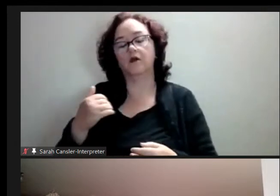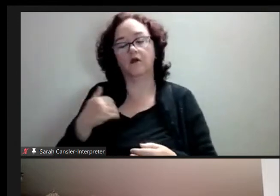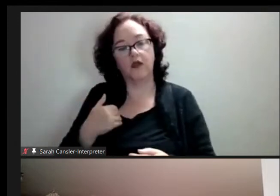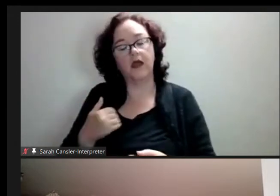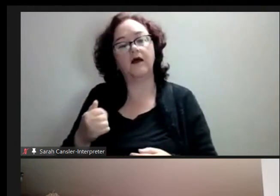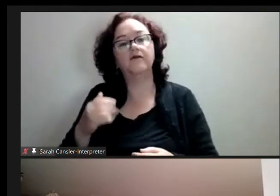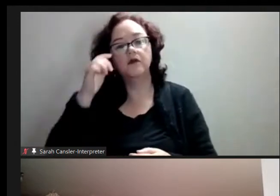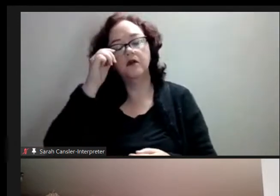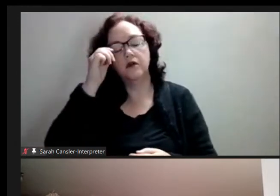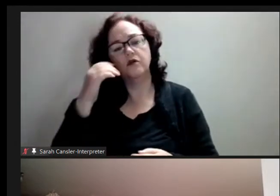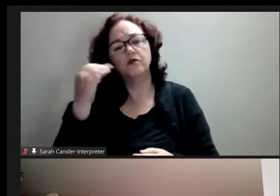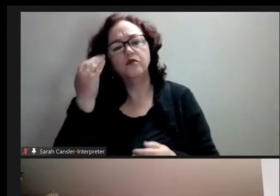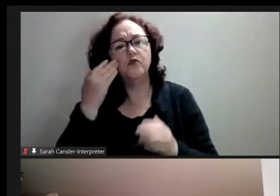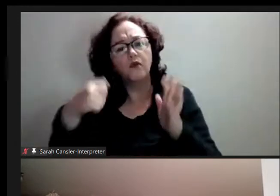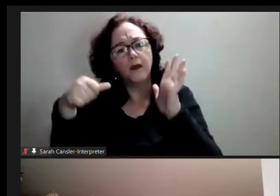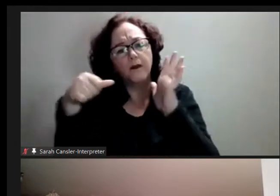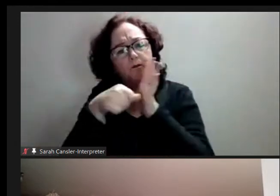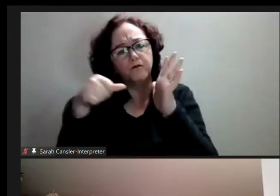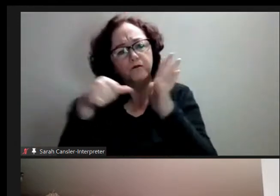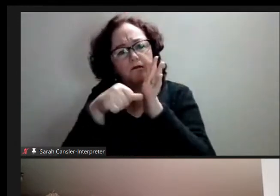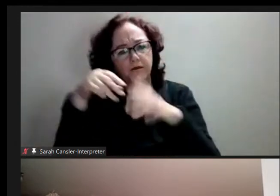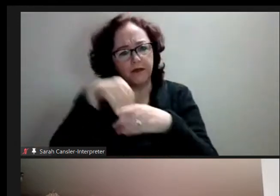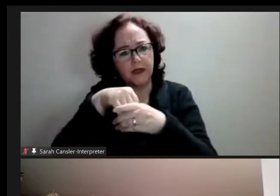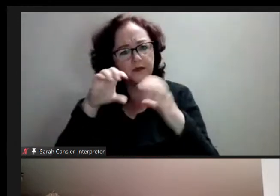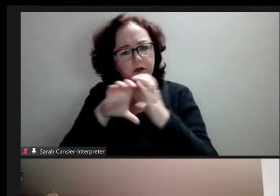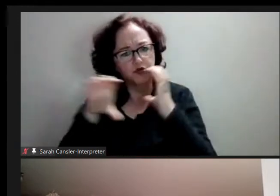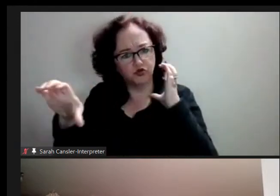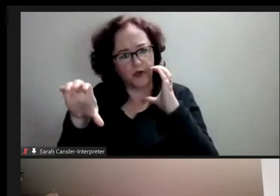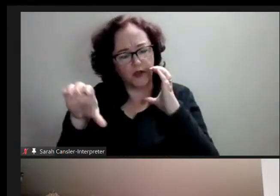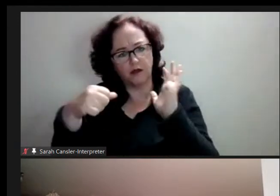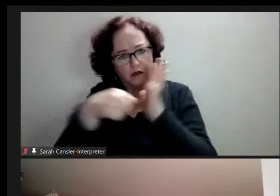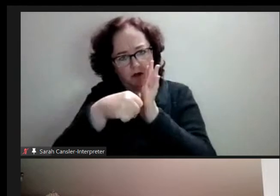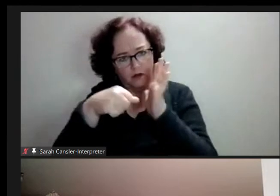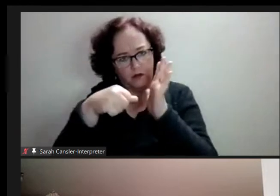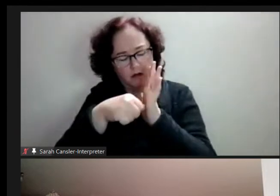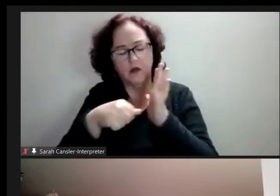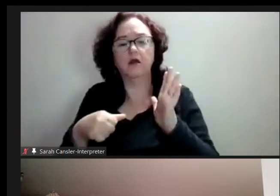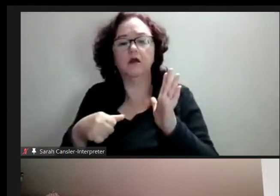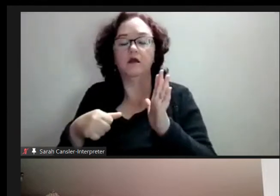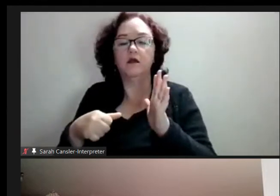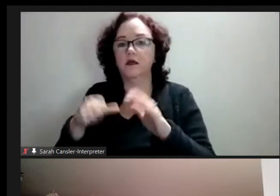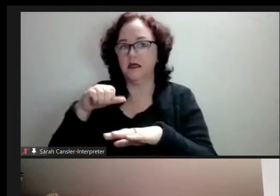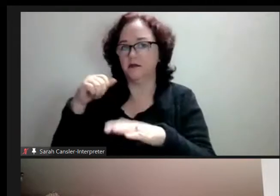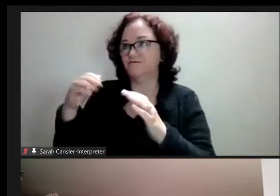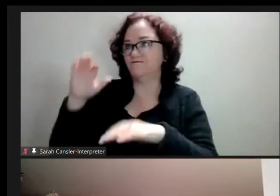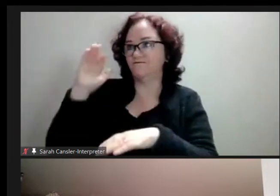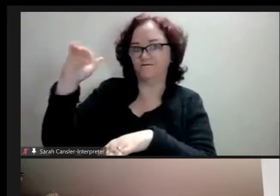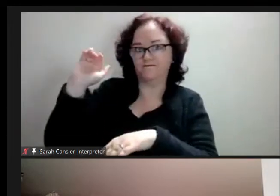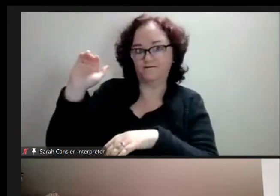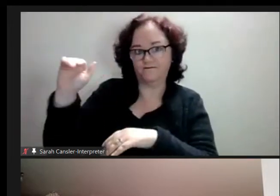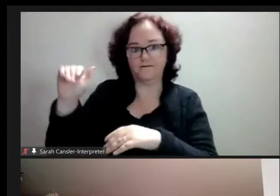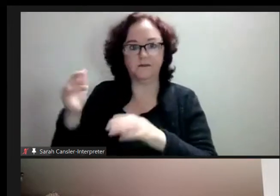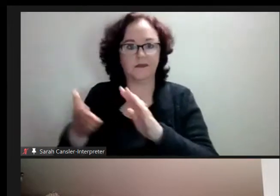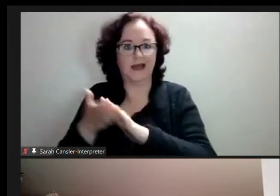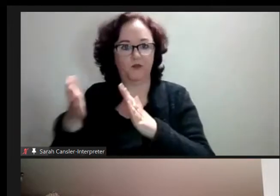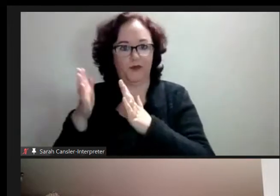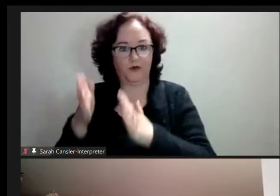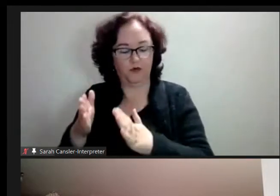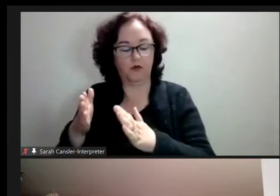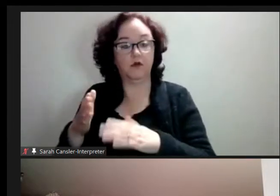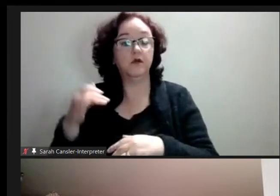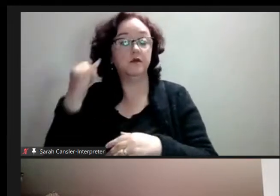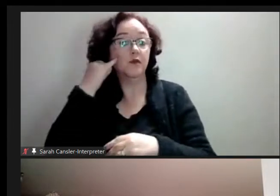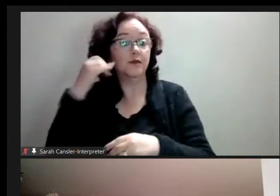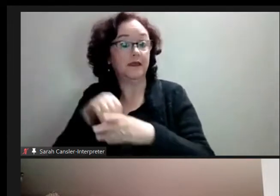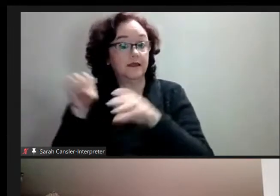PIU buttons that we have that are on the trains. Those would allow you to get the attention of the operators. If they are in the station, we also have